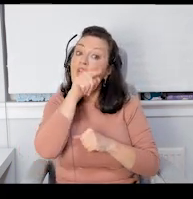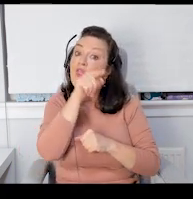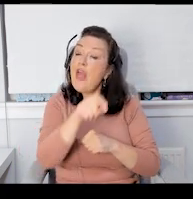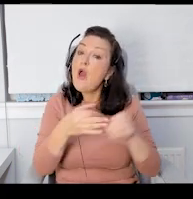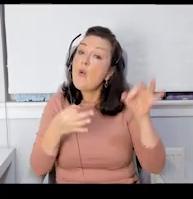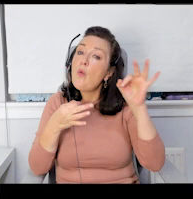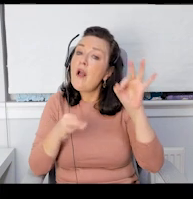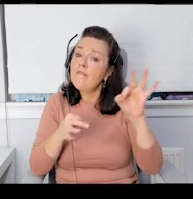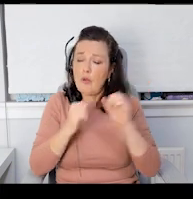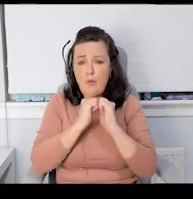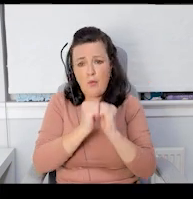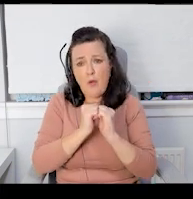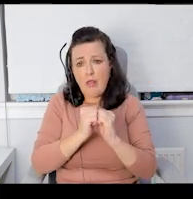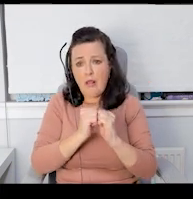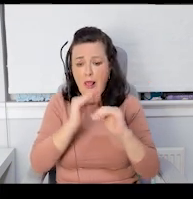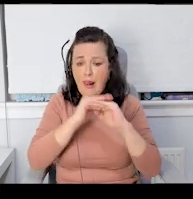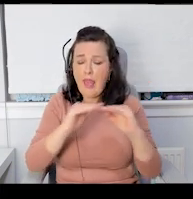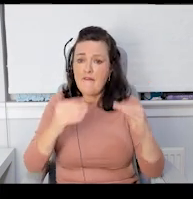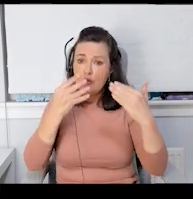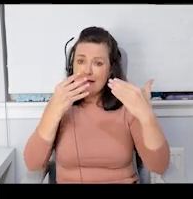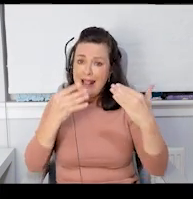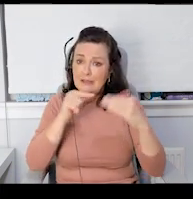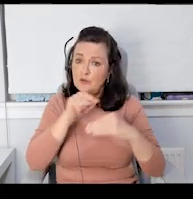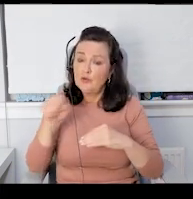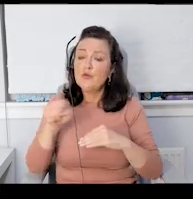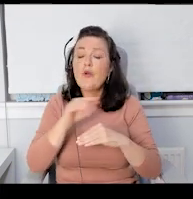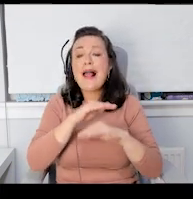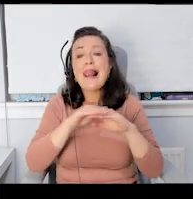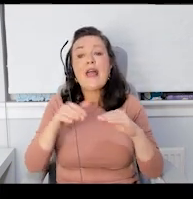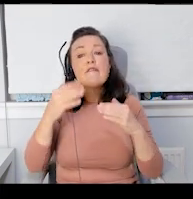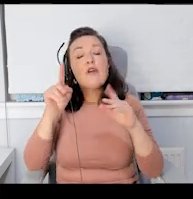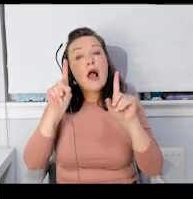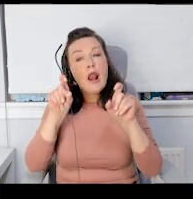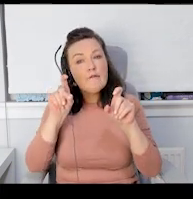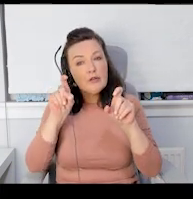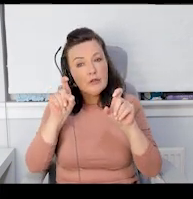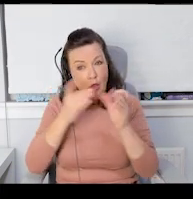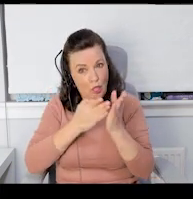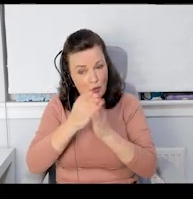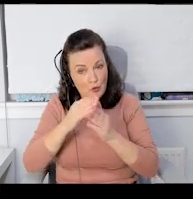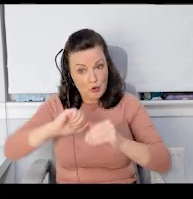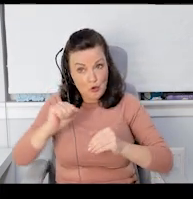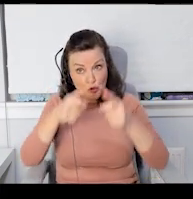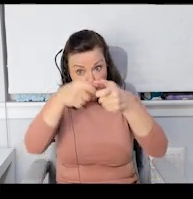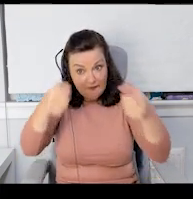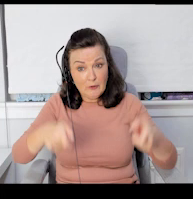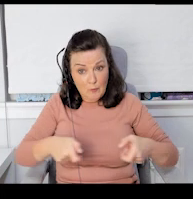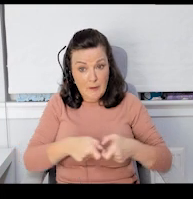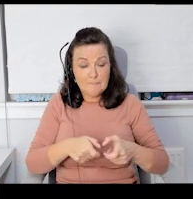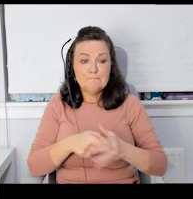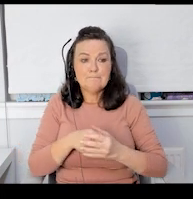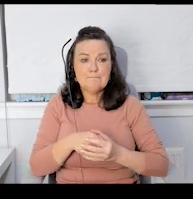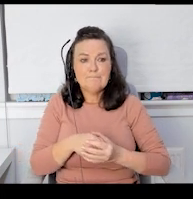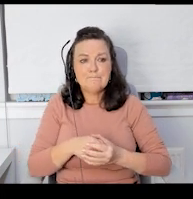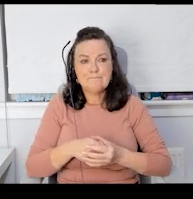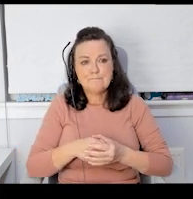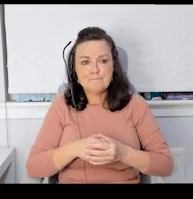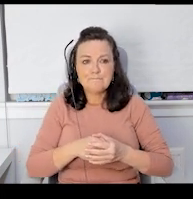levels 9 to 11. And again, depending on the subject area, the apprenticeship can take between 2 to 5 years to